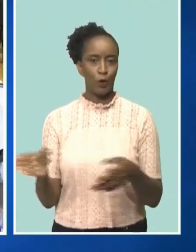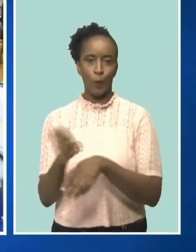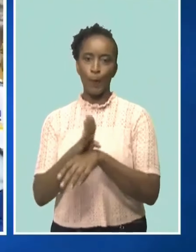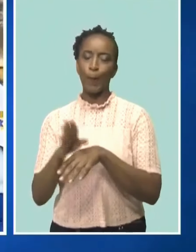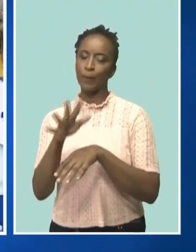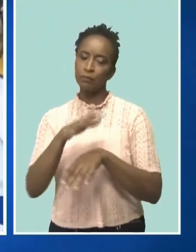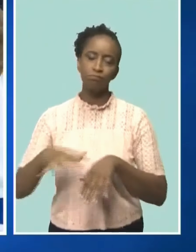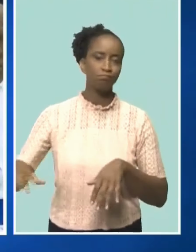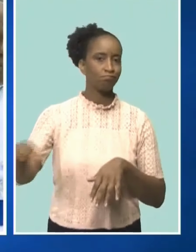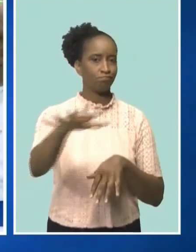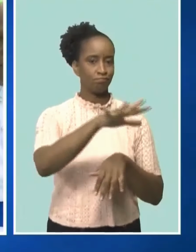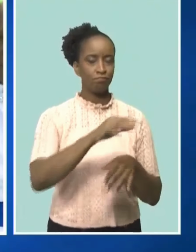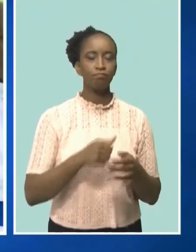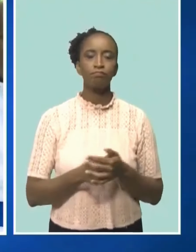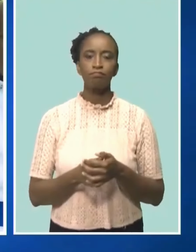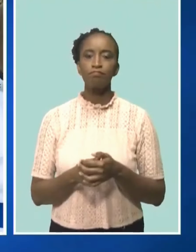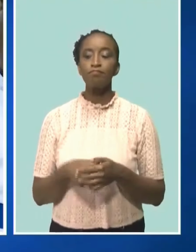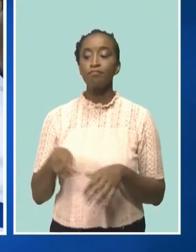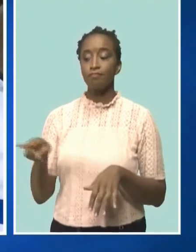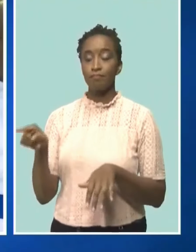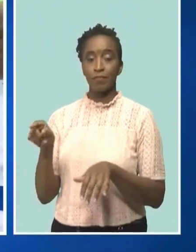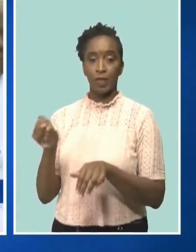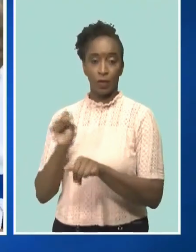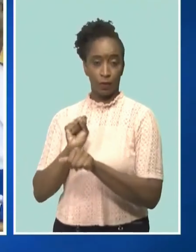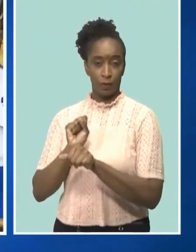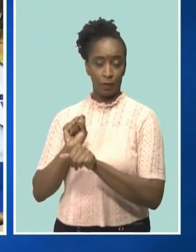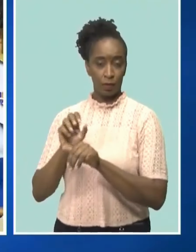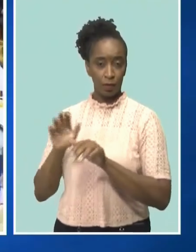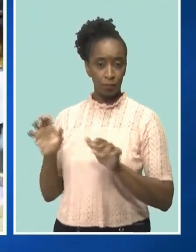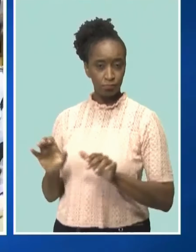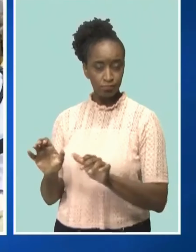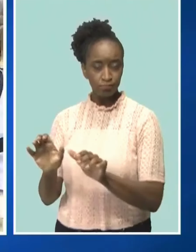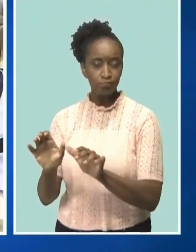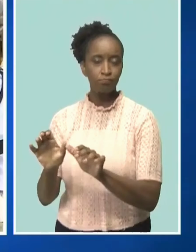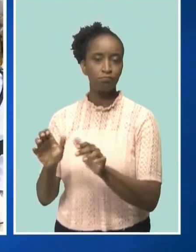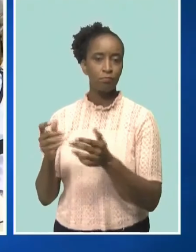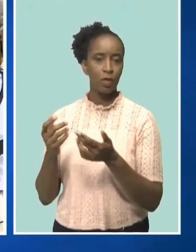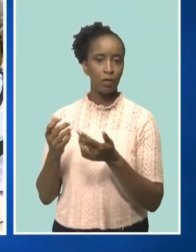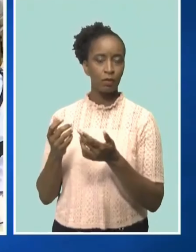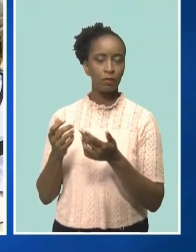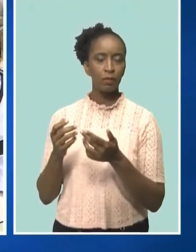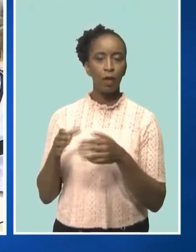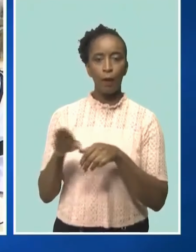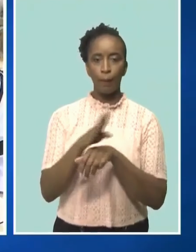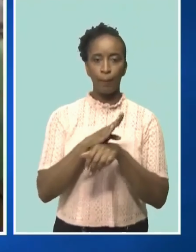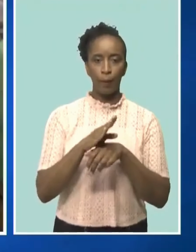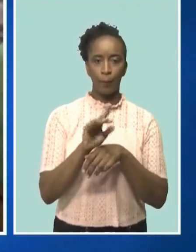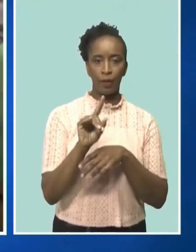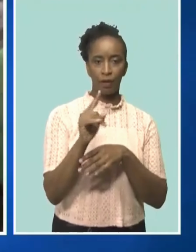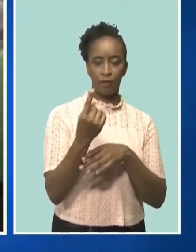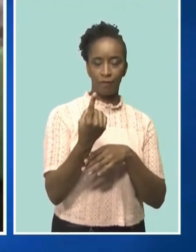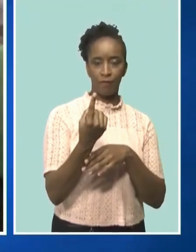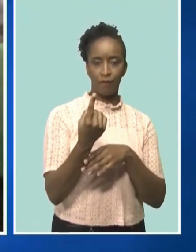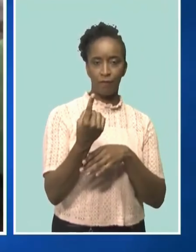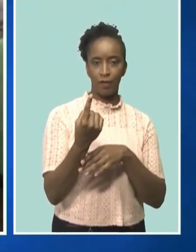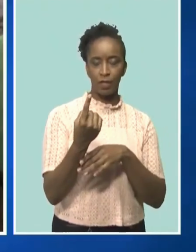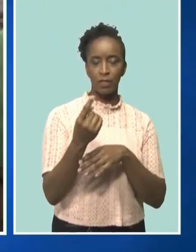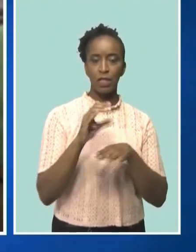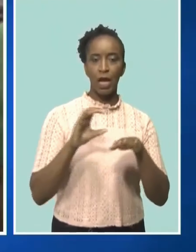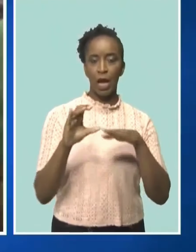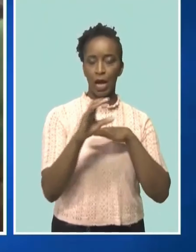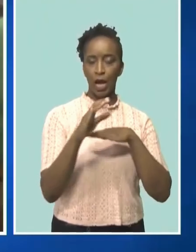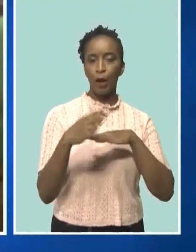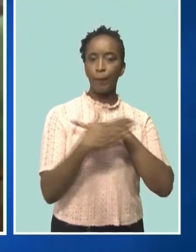result of his efforts, Barbados will be the first English-speaking Caribbean country to host the FIMONDO World Championships for dominoes